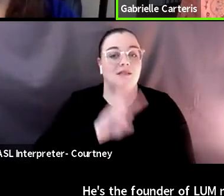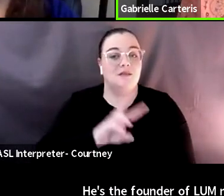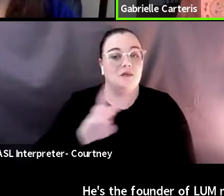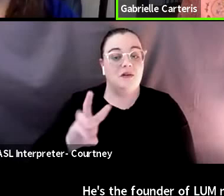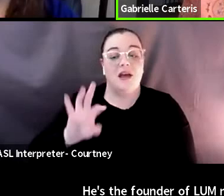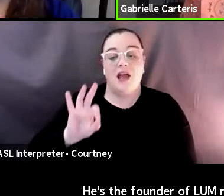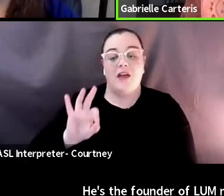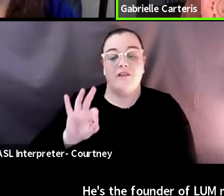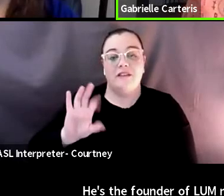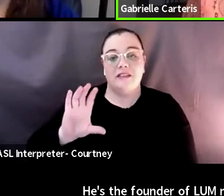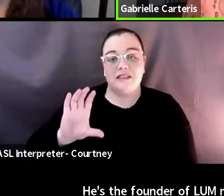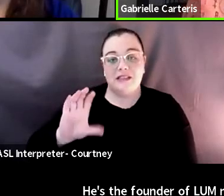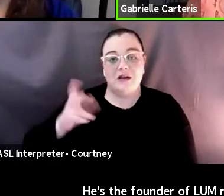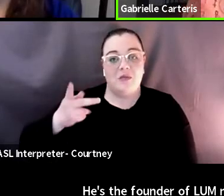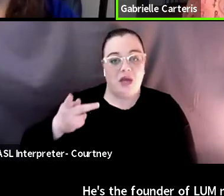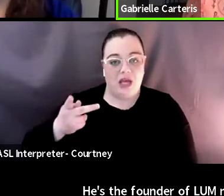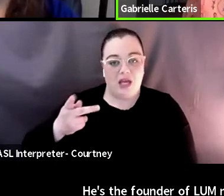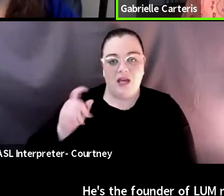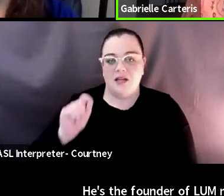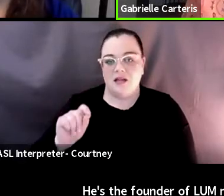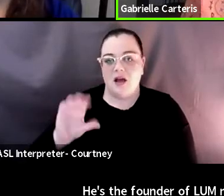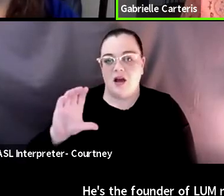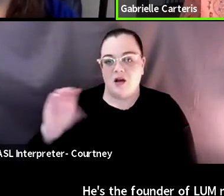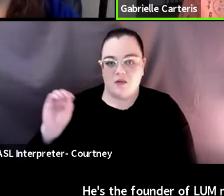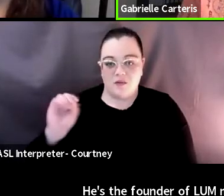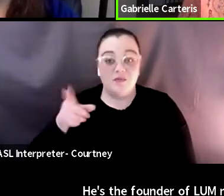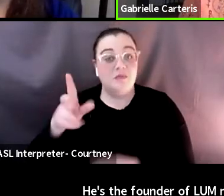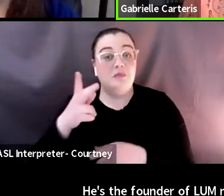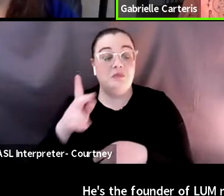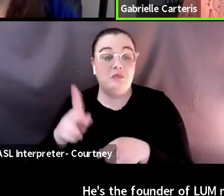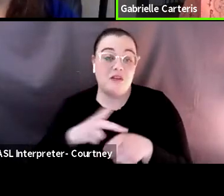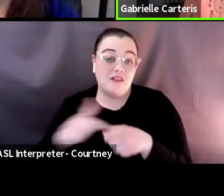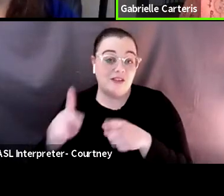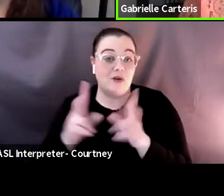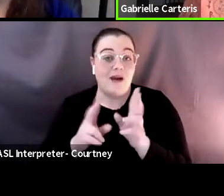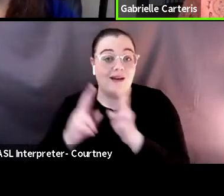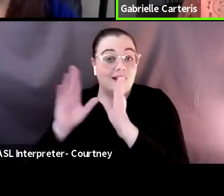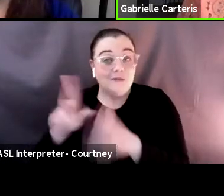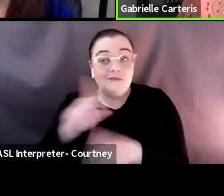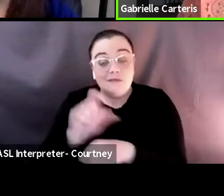www.fcp.co. And as a professional editor and colorist, Sam actually has worked with Apple,